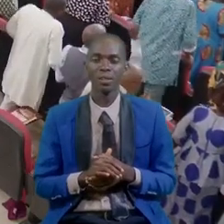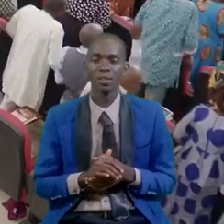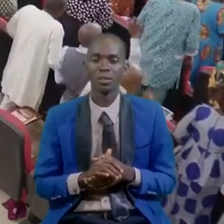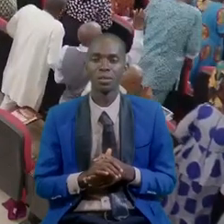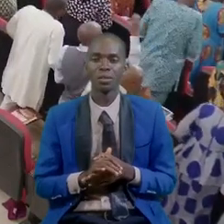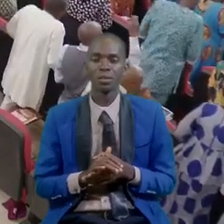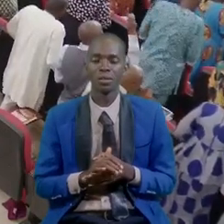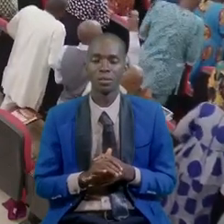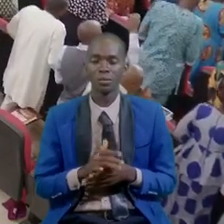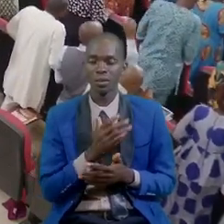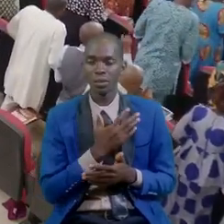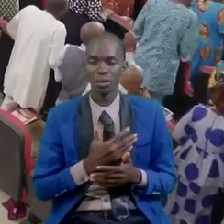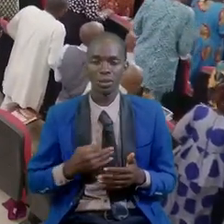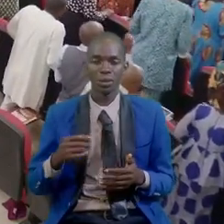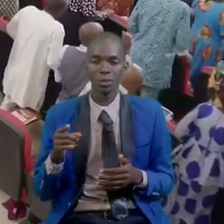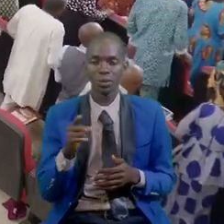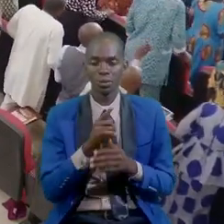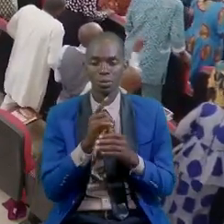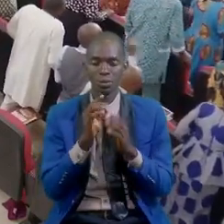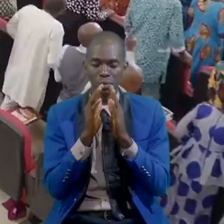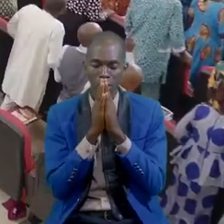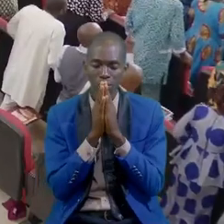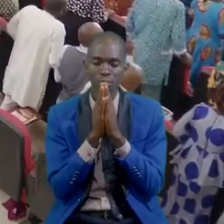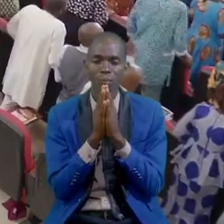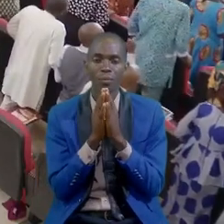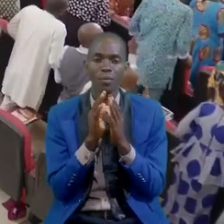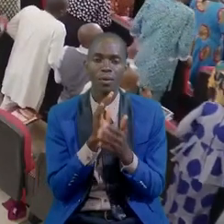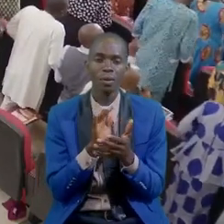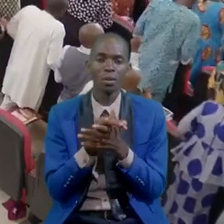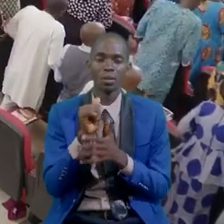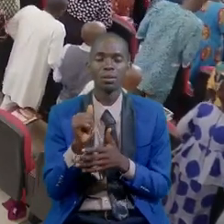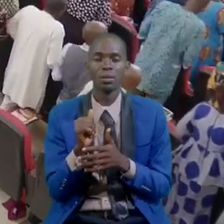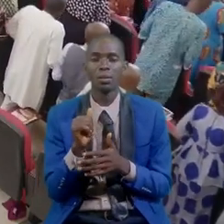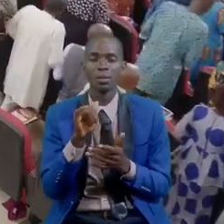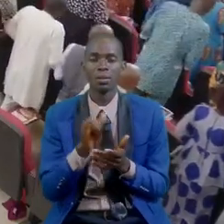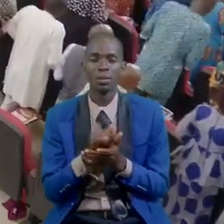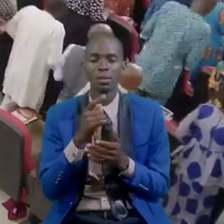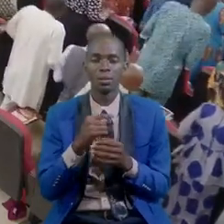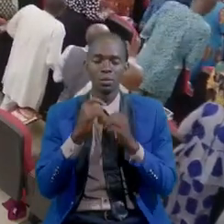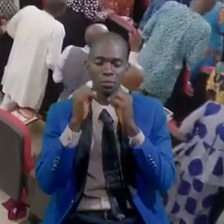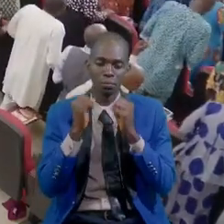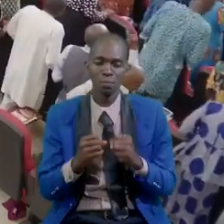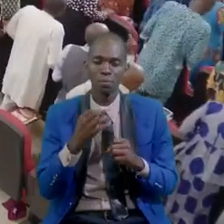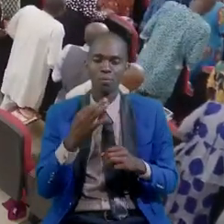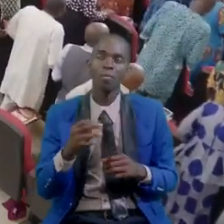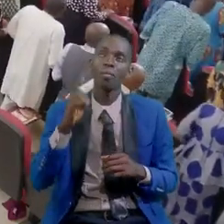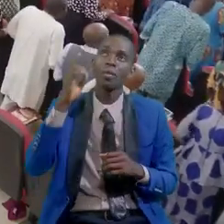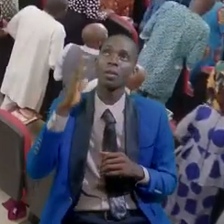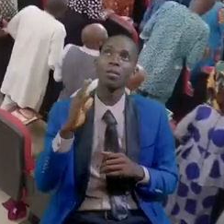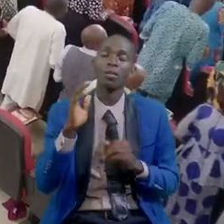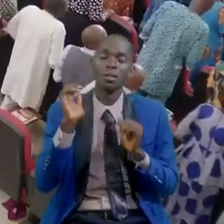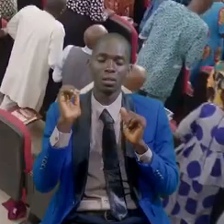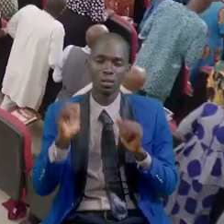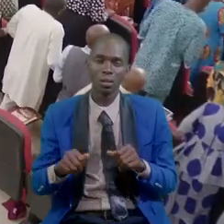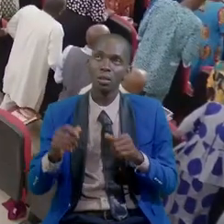and believe that the power of God can so